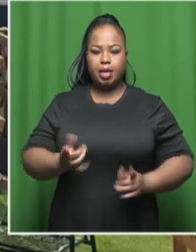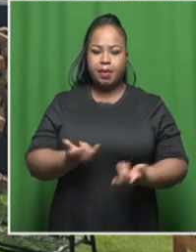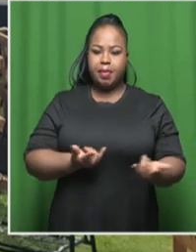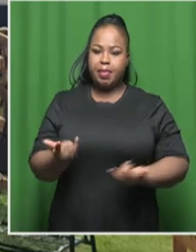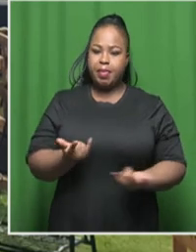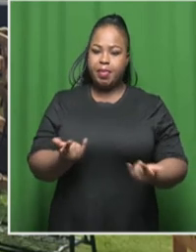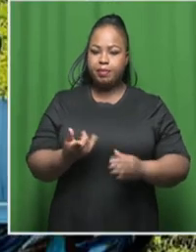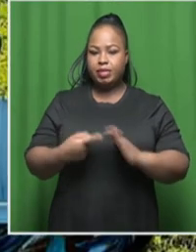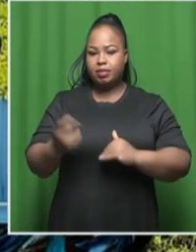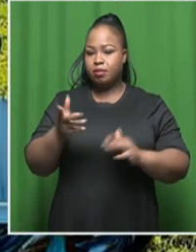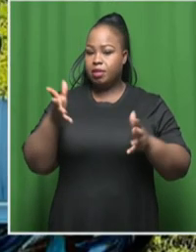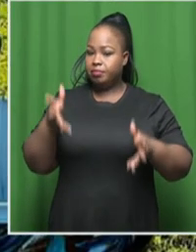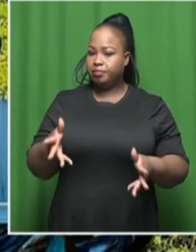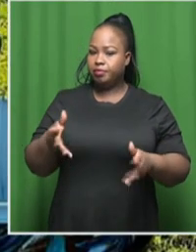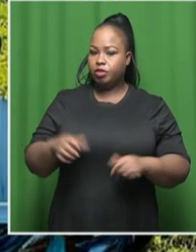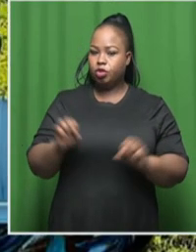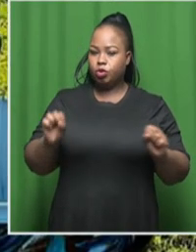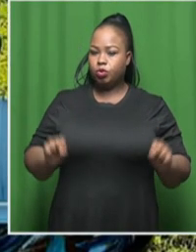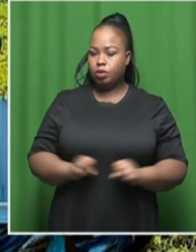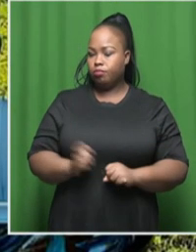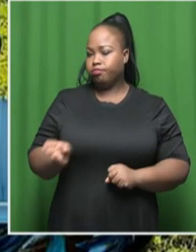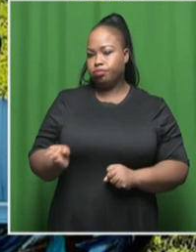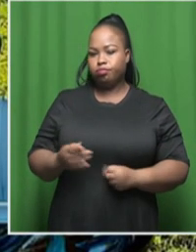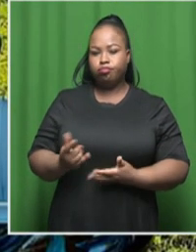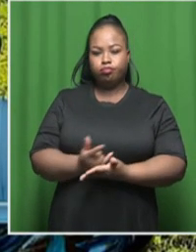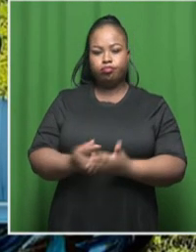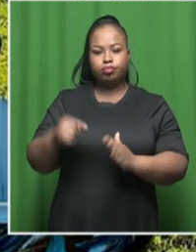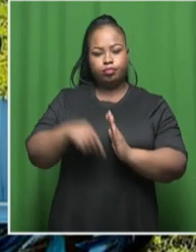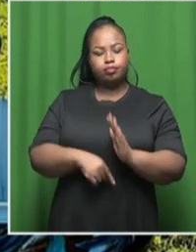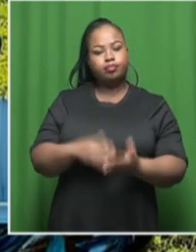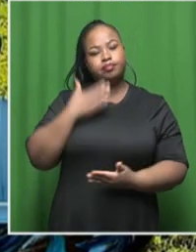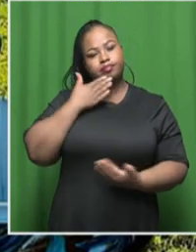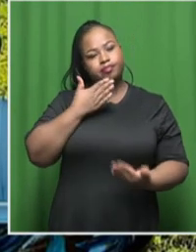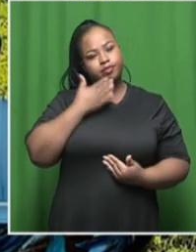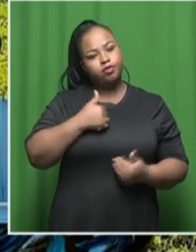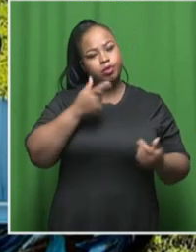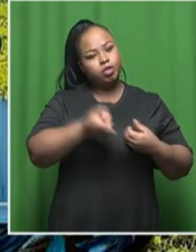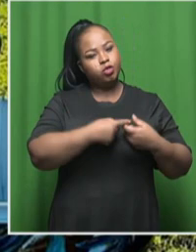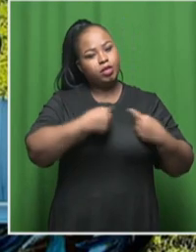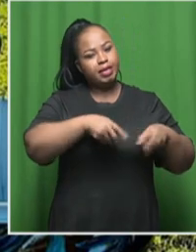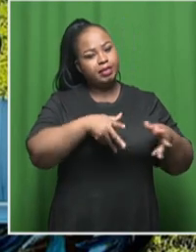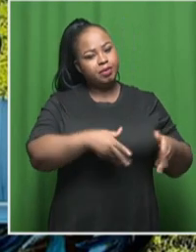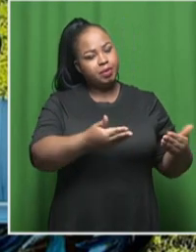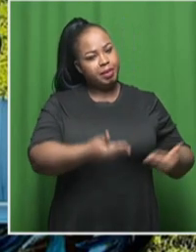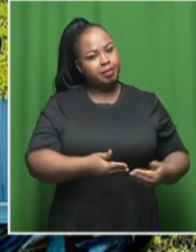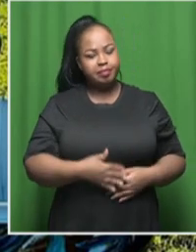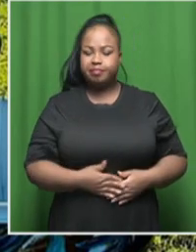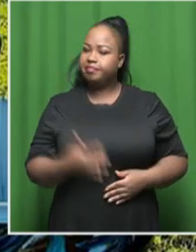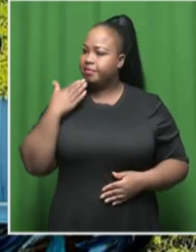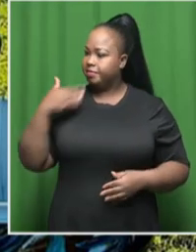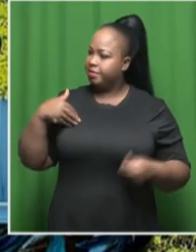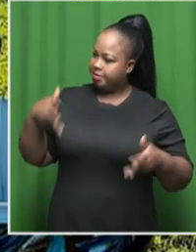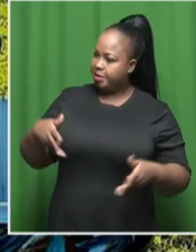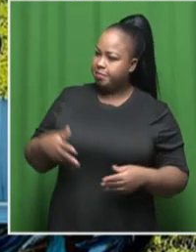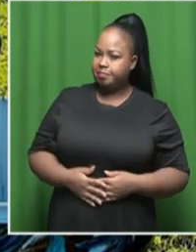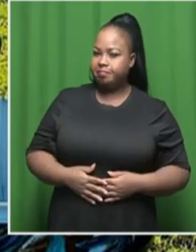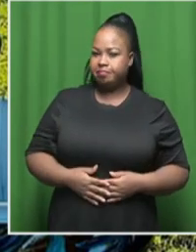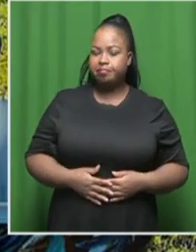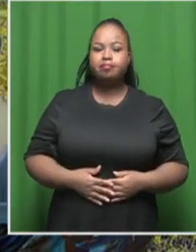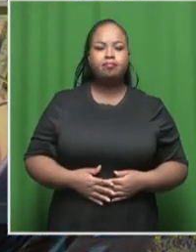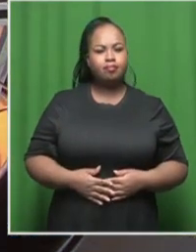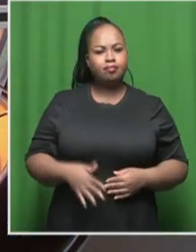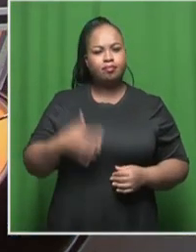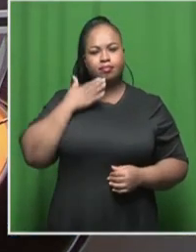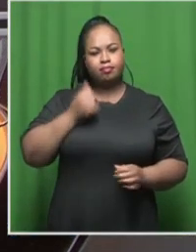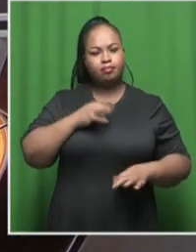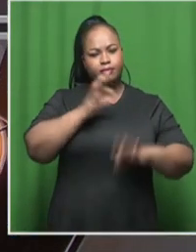And he joins us now in studio to take this conversation further. Thabo, great chatting to you. Thank you so much for joining us. Welcome. Pleasure's all mine, and thank you for having me. Great stuff. Now, just tell us